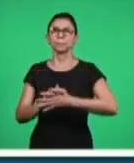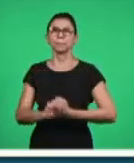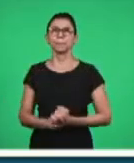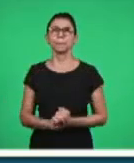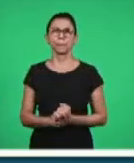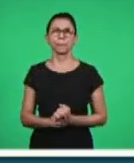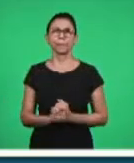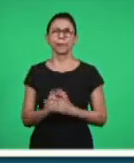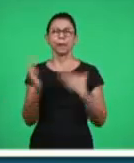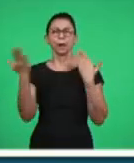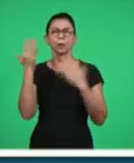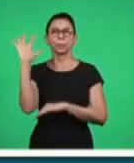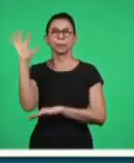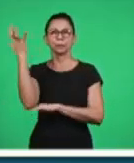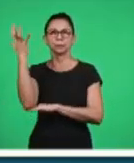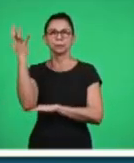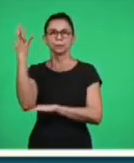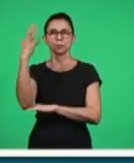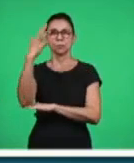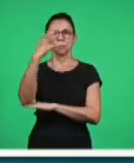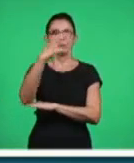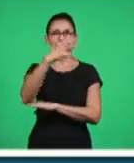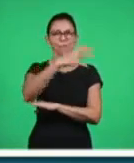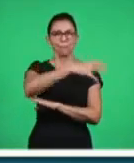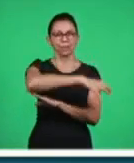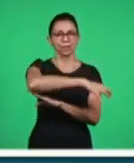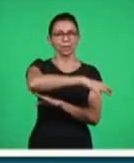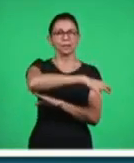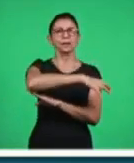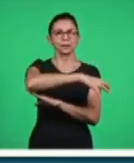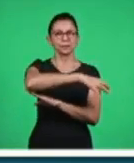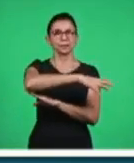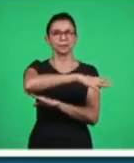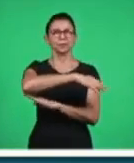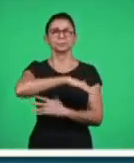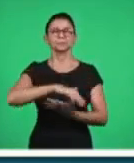text when the Lord Jesus prophesied about the fig tree in